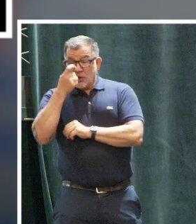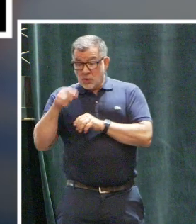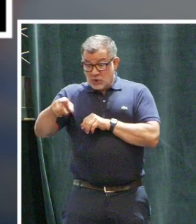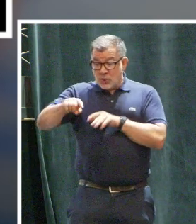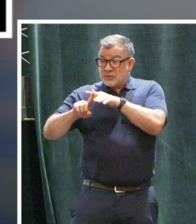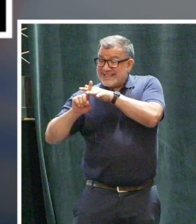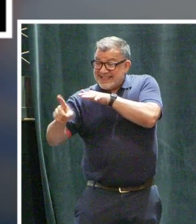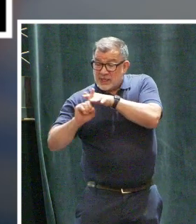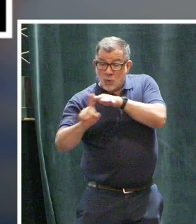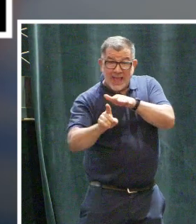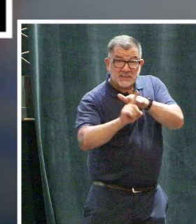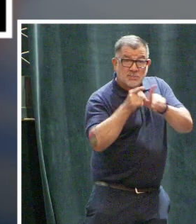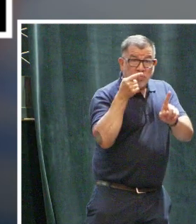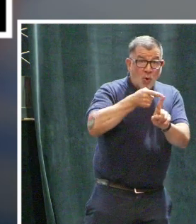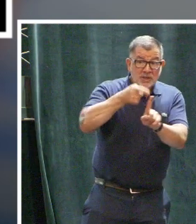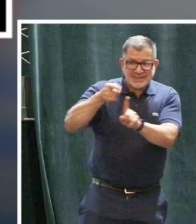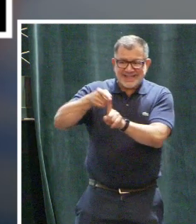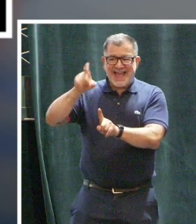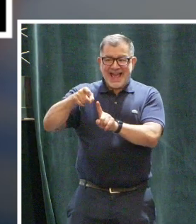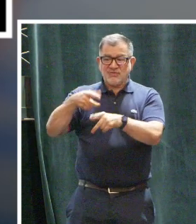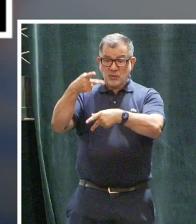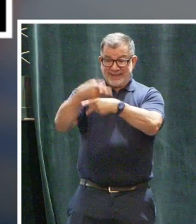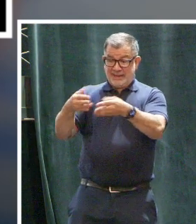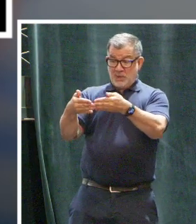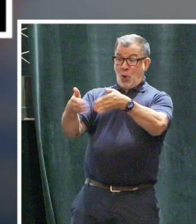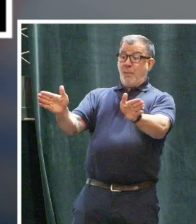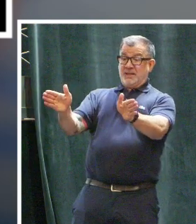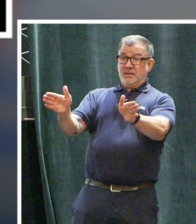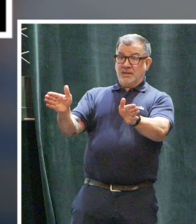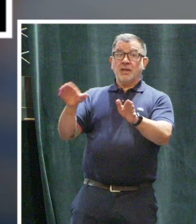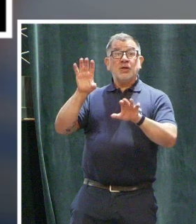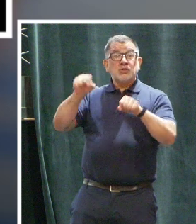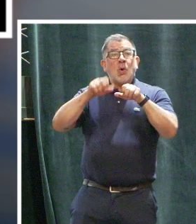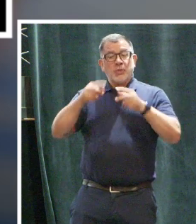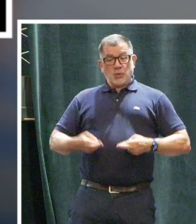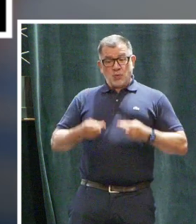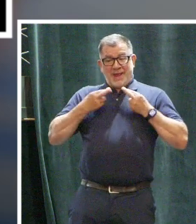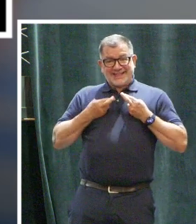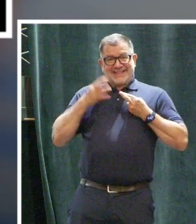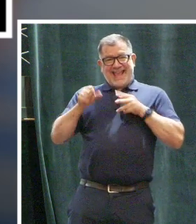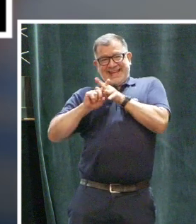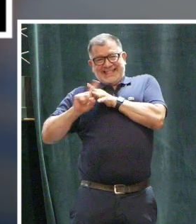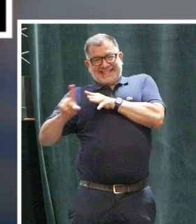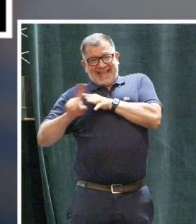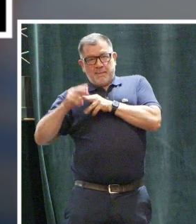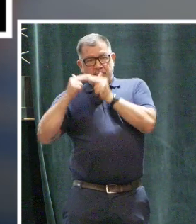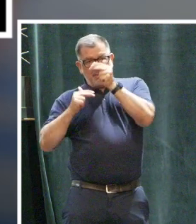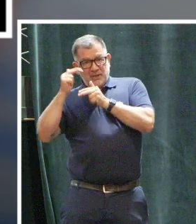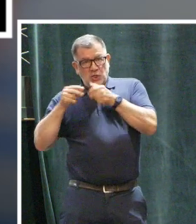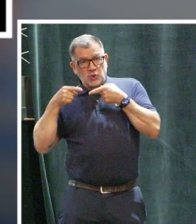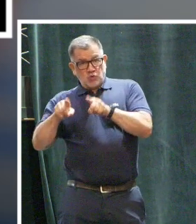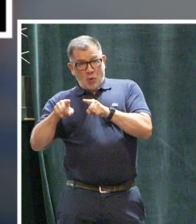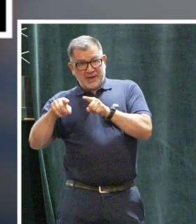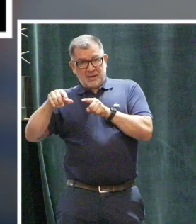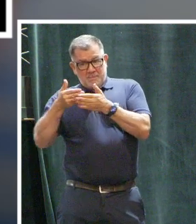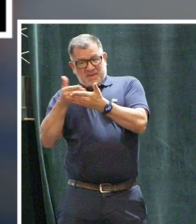want to be left open so residents can move in and out of the building prior to a storm. However, having said that,